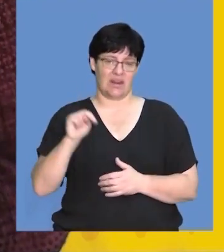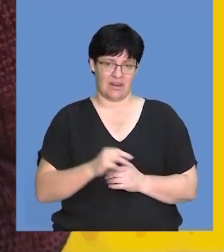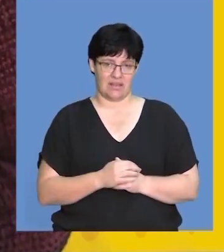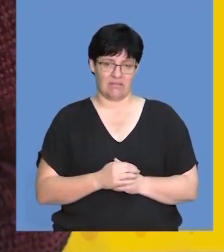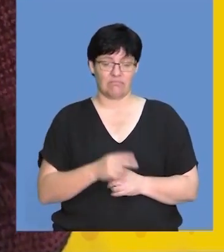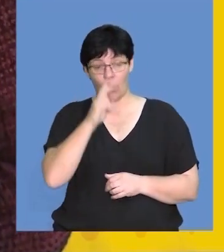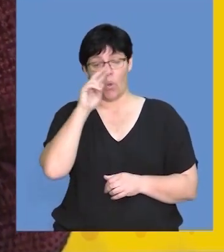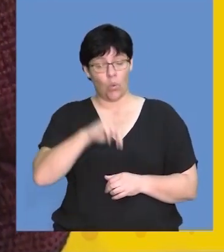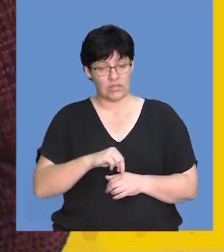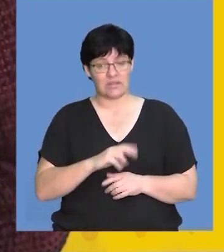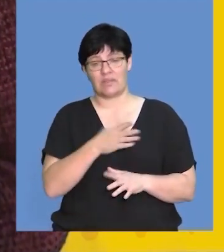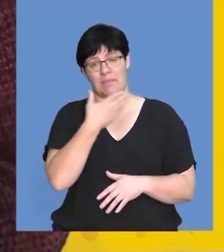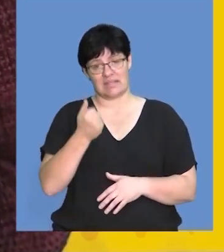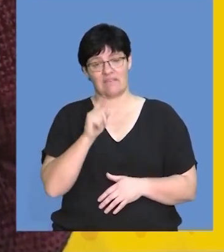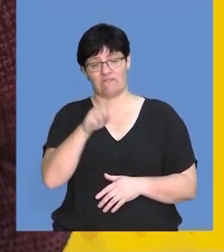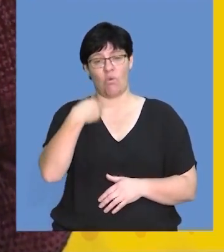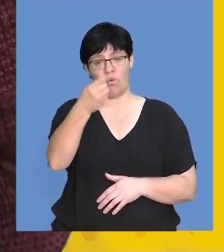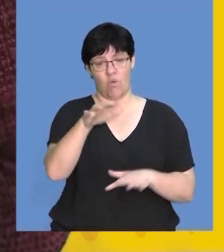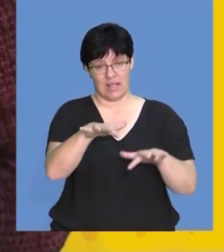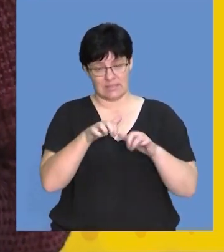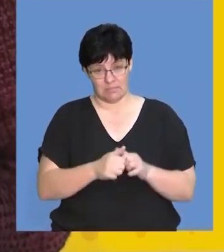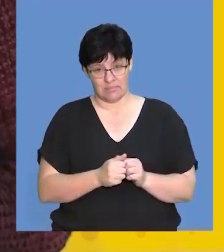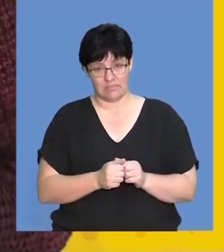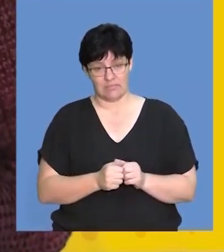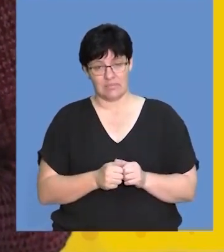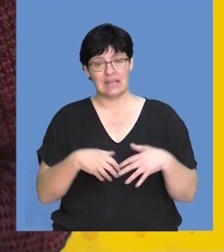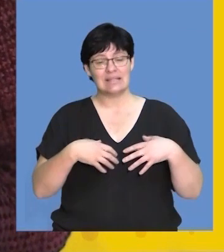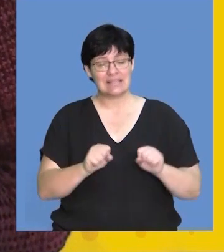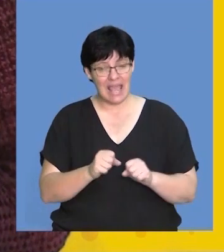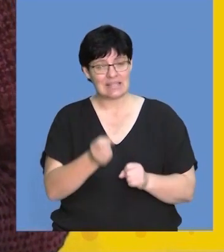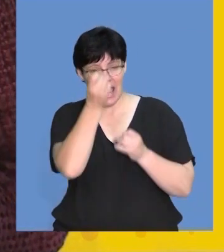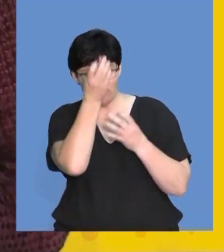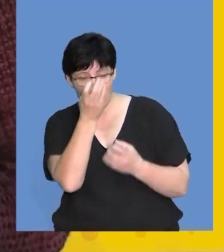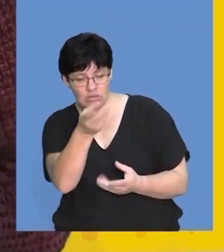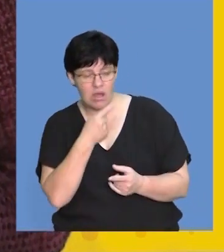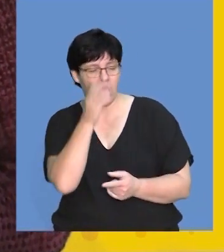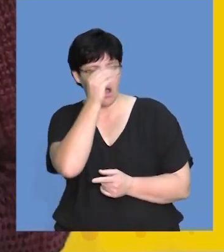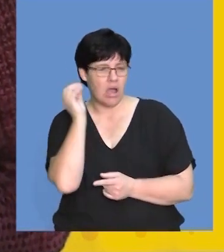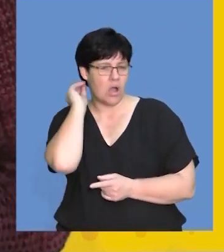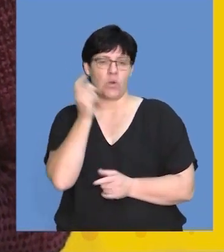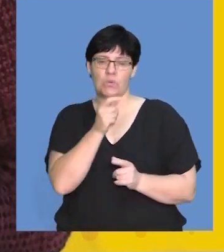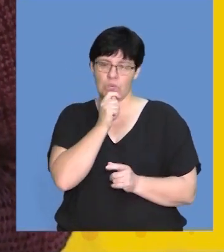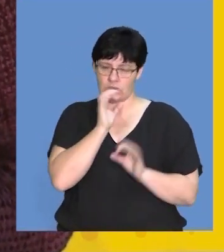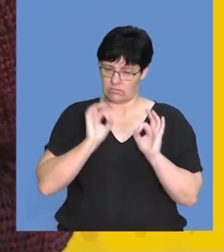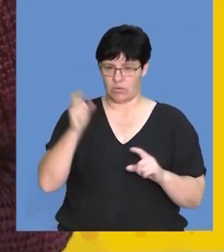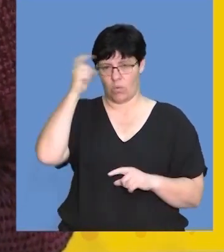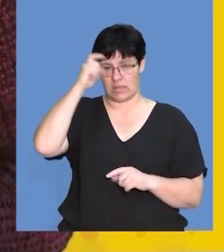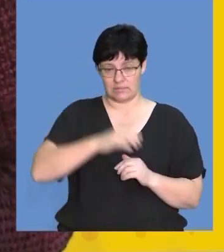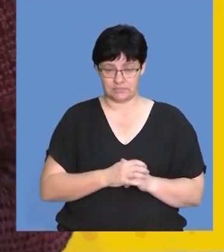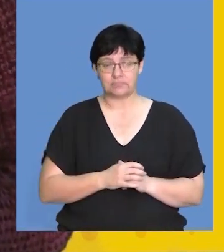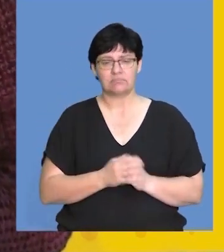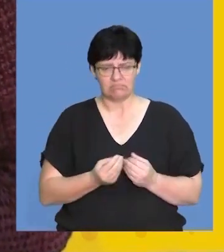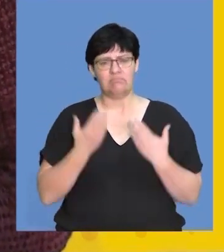We're wishing you everything of the best for the upcoming exams. Take these tips that we've given you and use them wisely. We do have